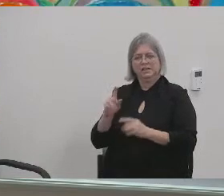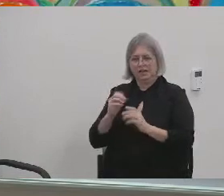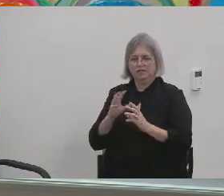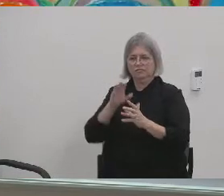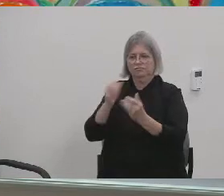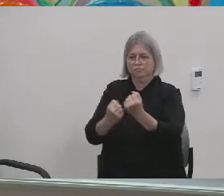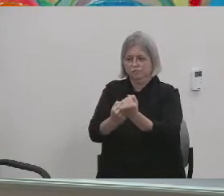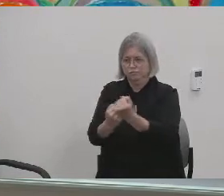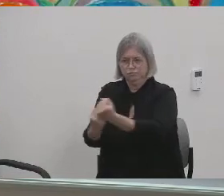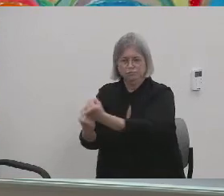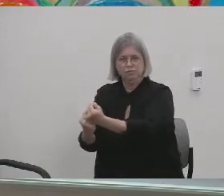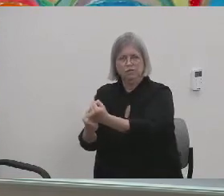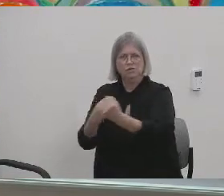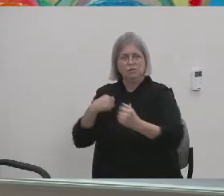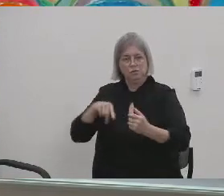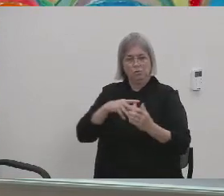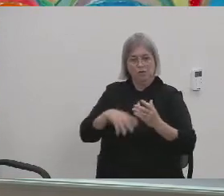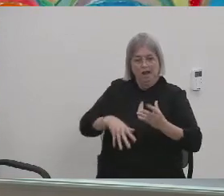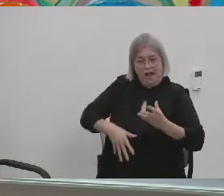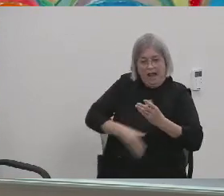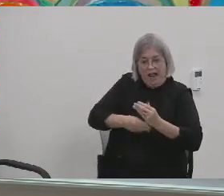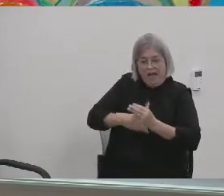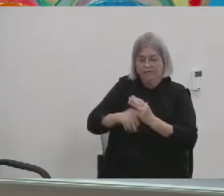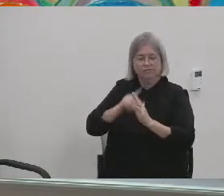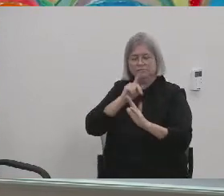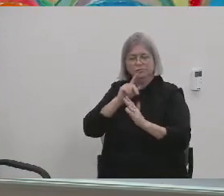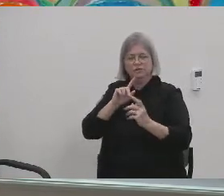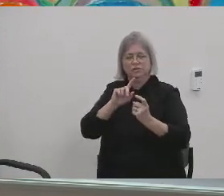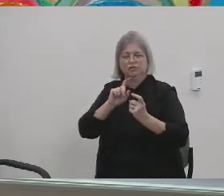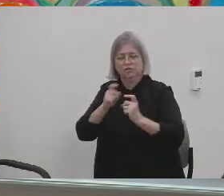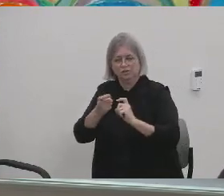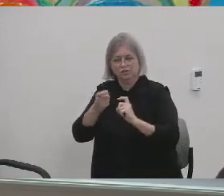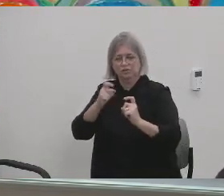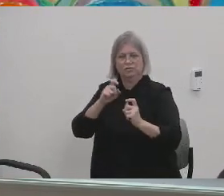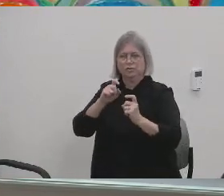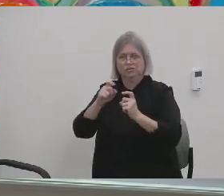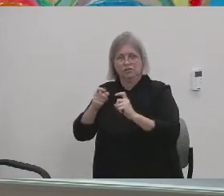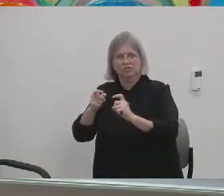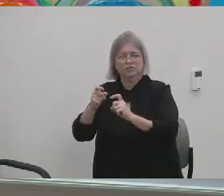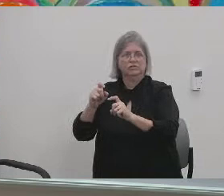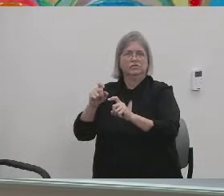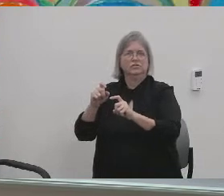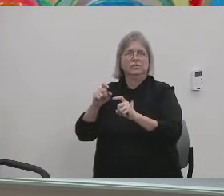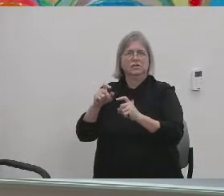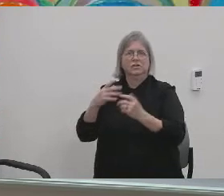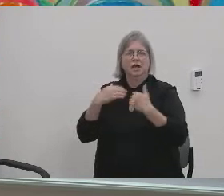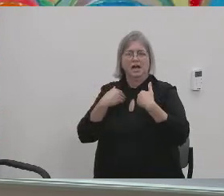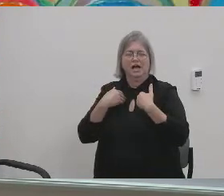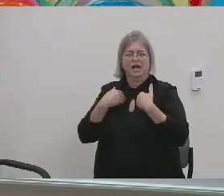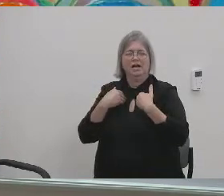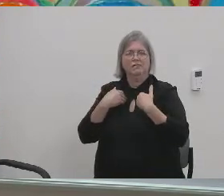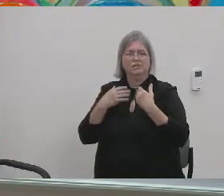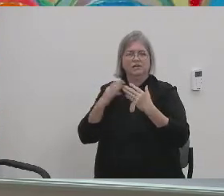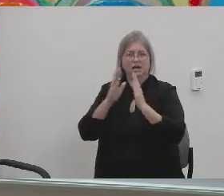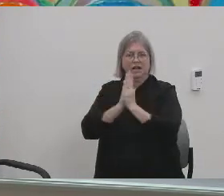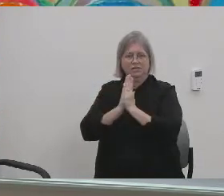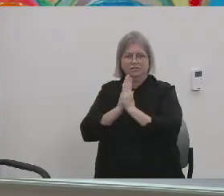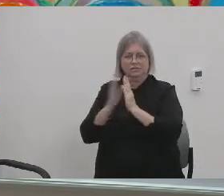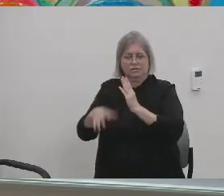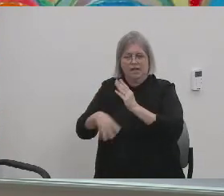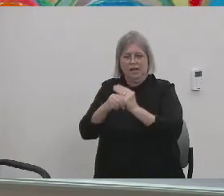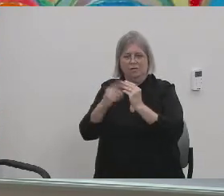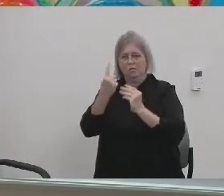of people, we're adjusting. So we are going to do, we're requesting an addition of 1 staff